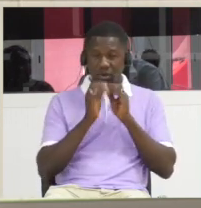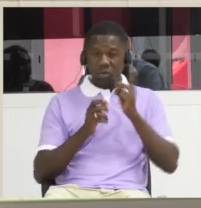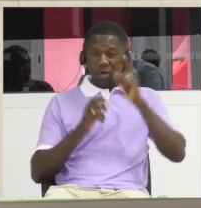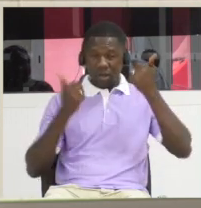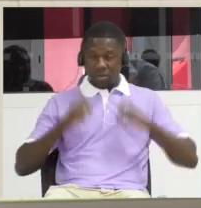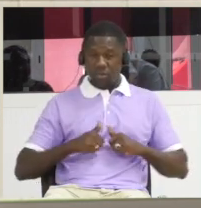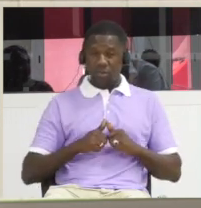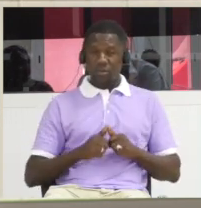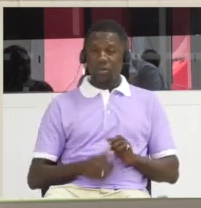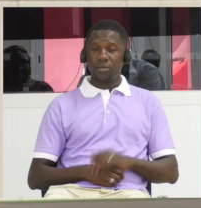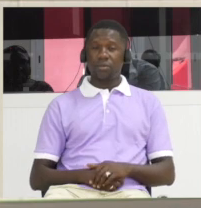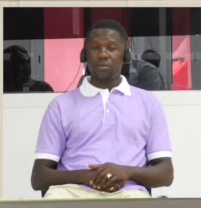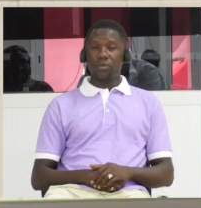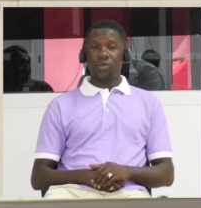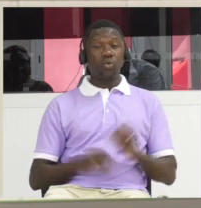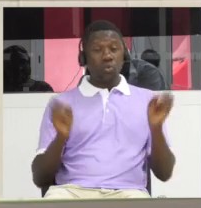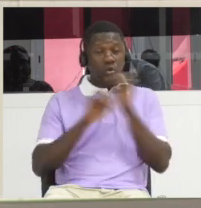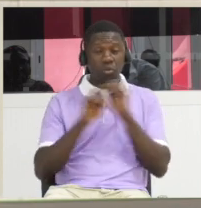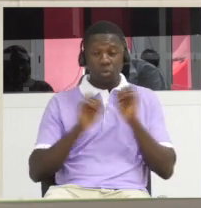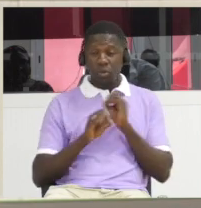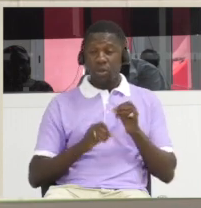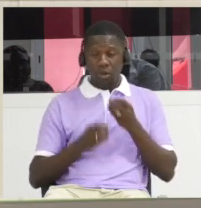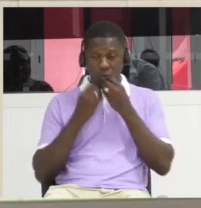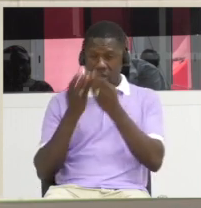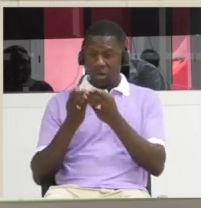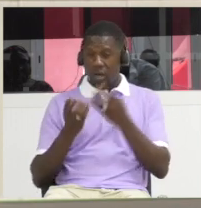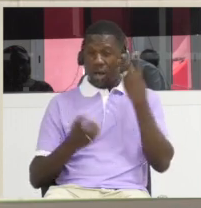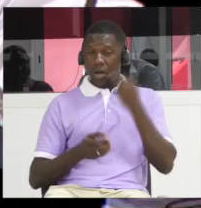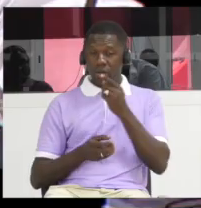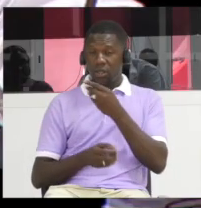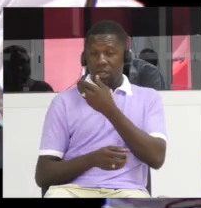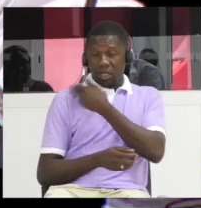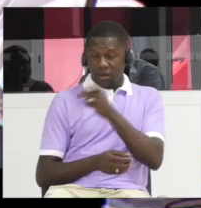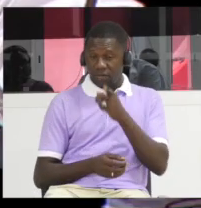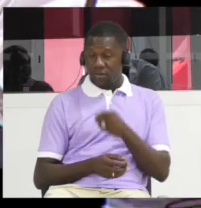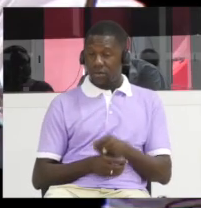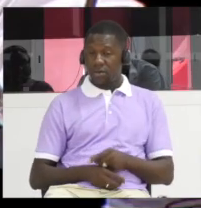ever mentioned how he left that scene or how he left that convoy?